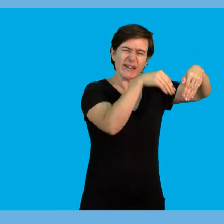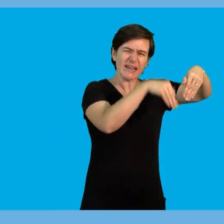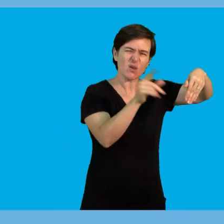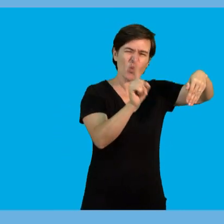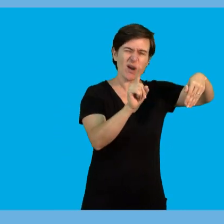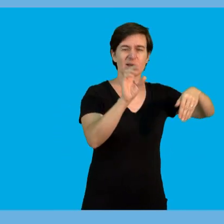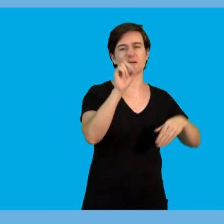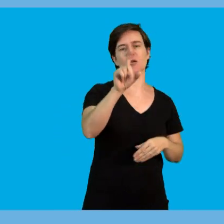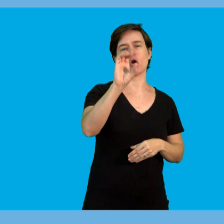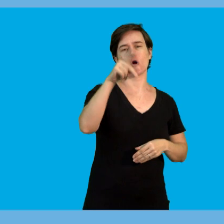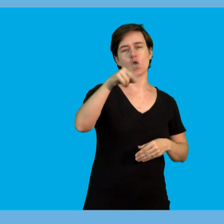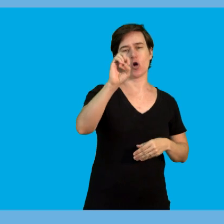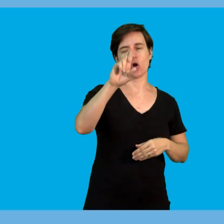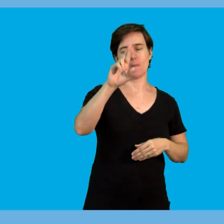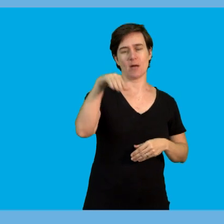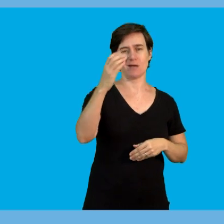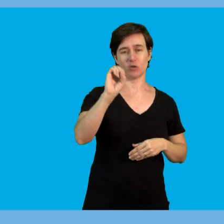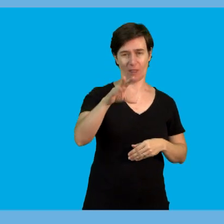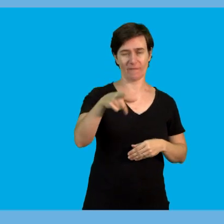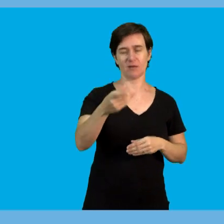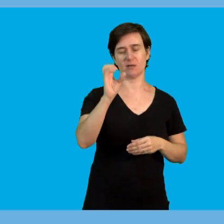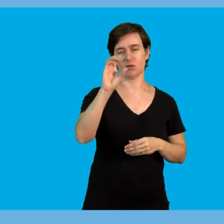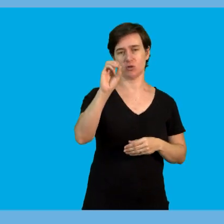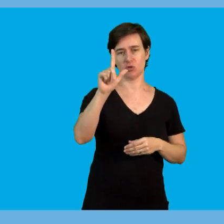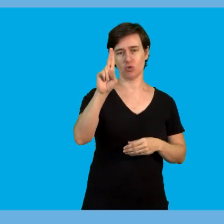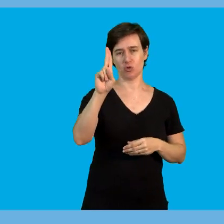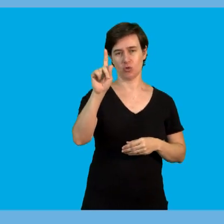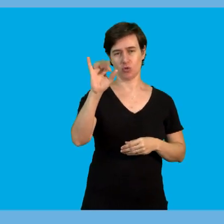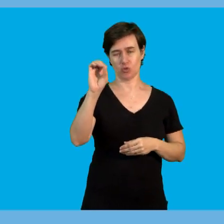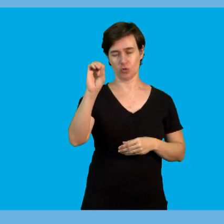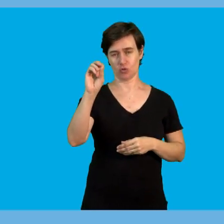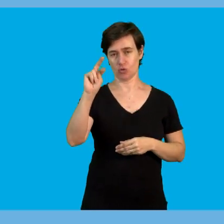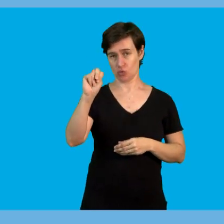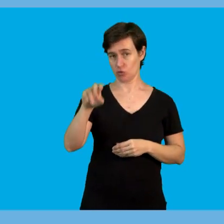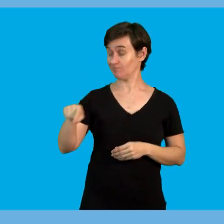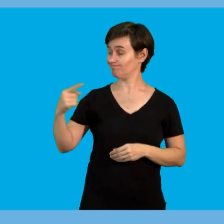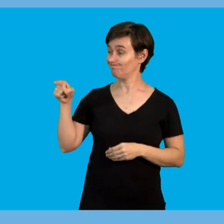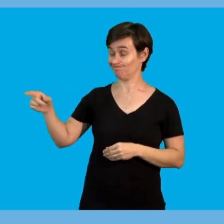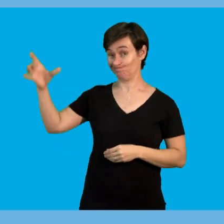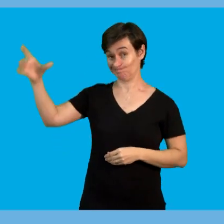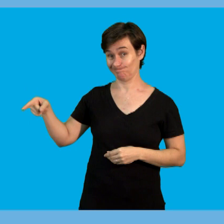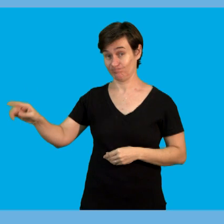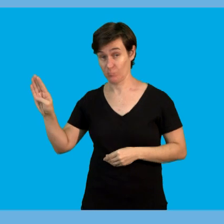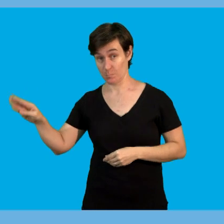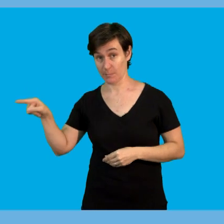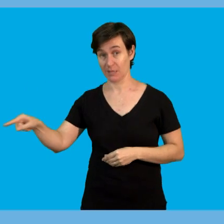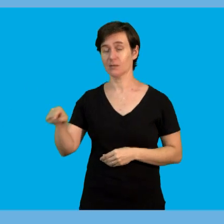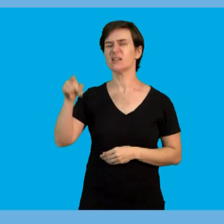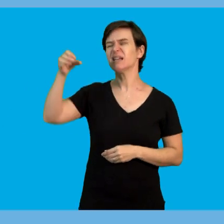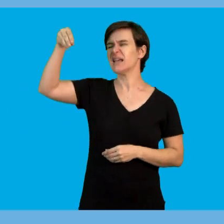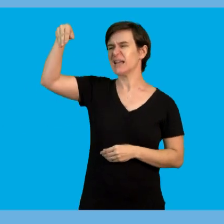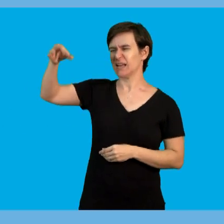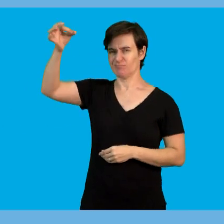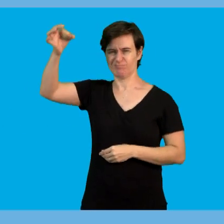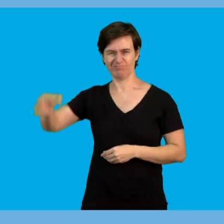this solution is called your copper sulfate solution. Then in another beaker, which is beaker B, he has a